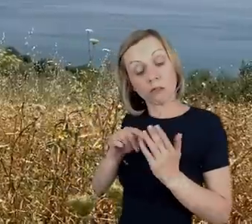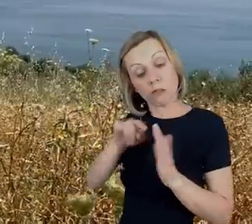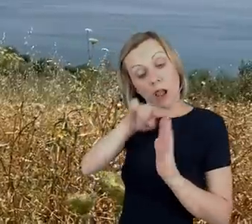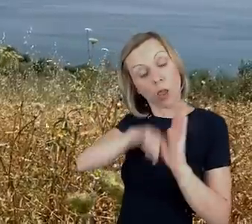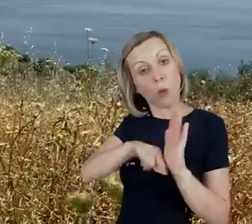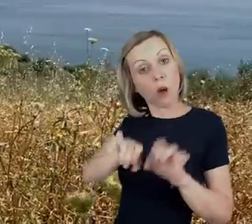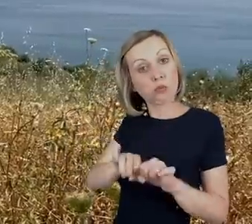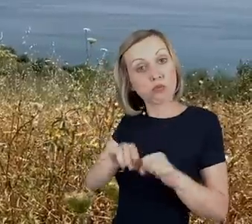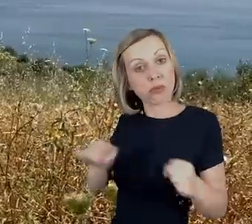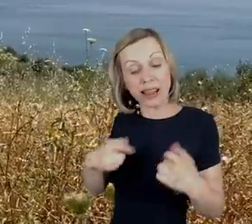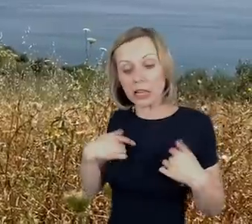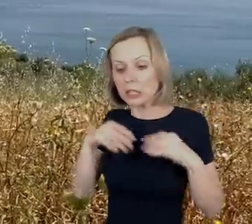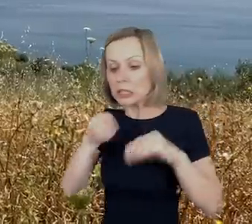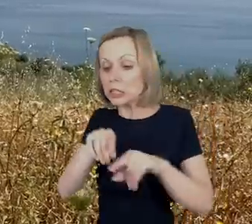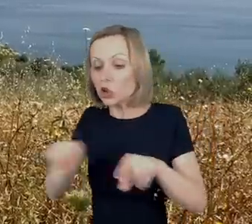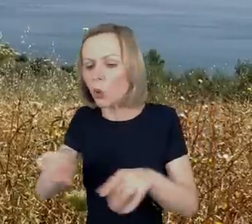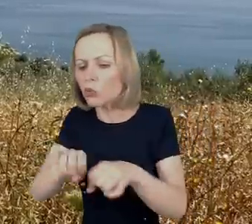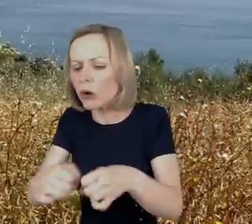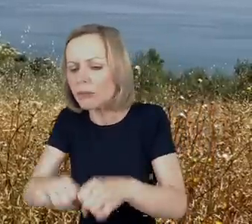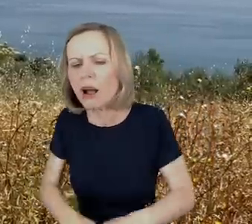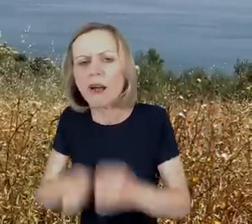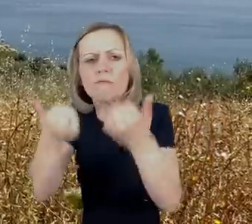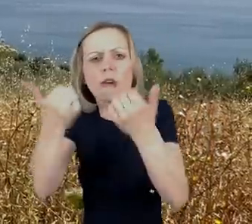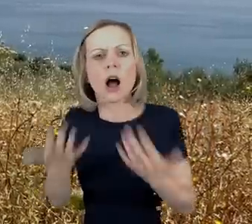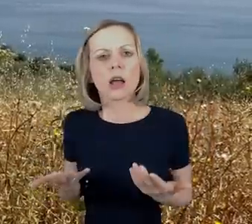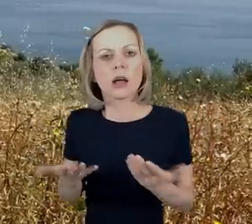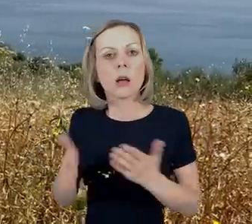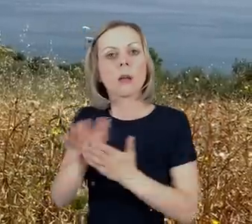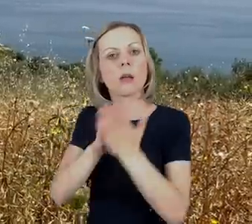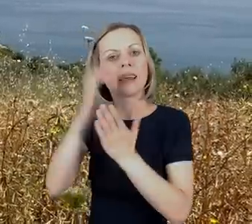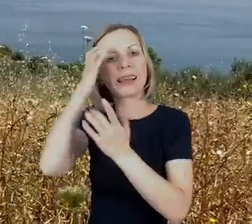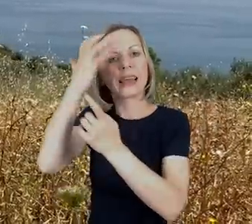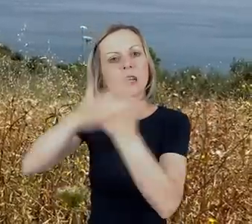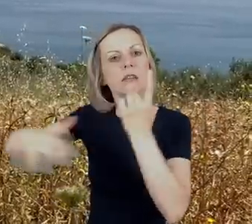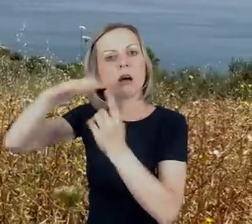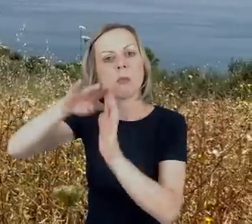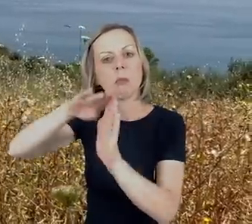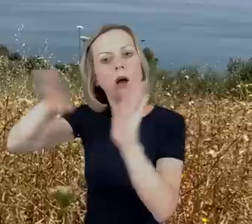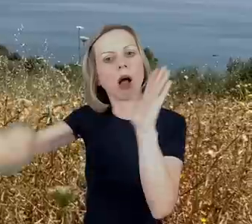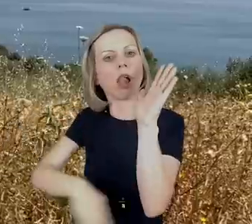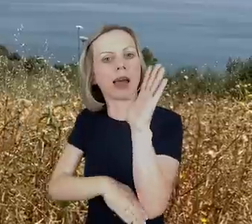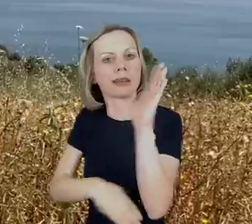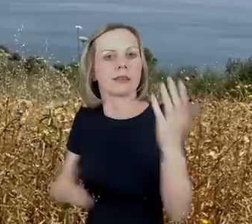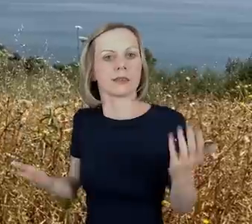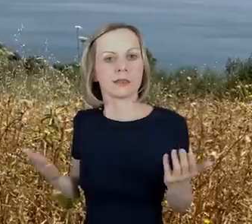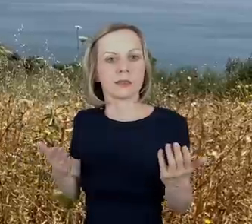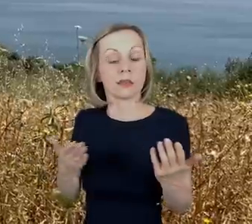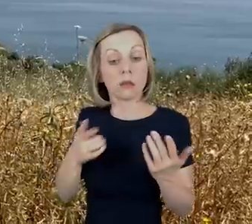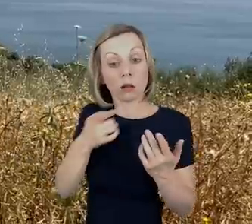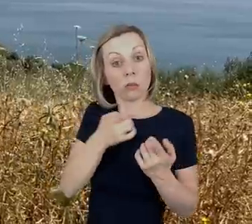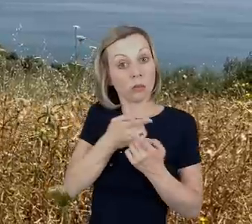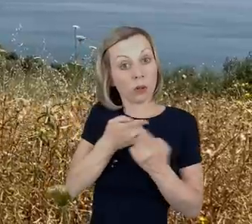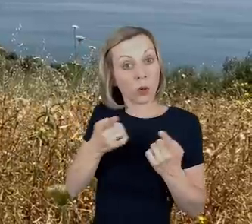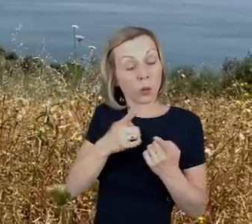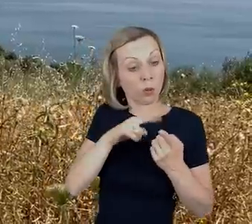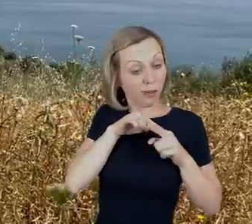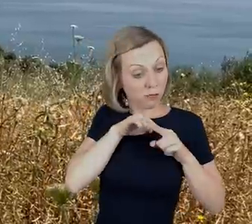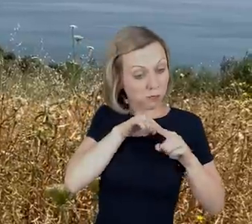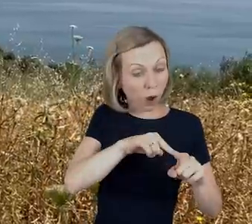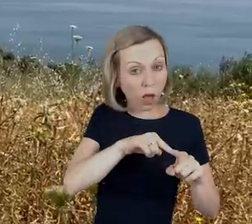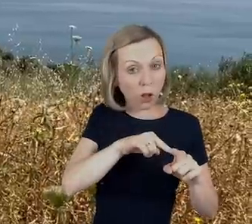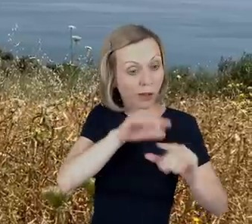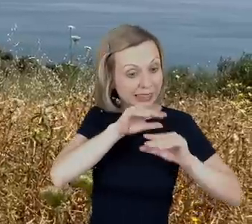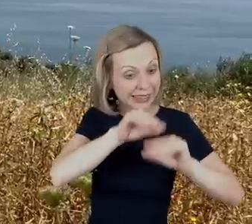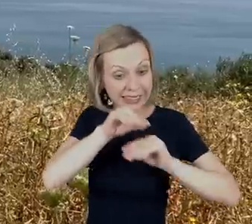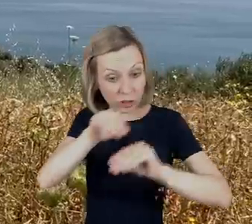same will be called least in the kingdom of heaven. But whoever does them and teaches them will be called great in the